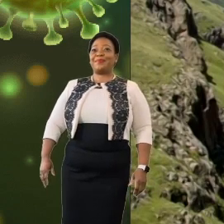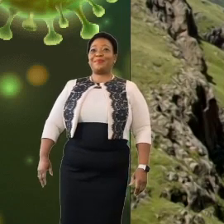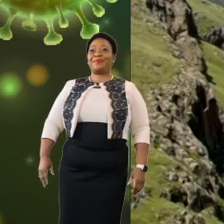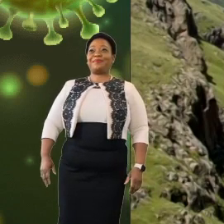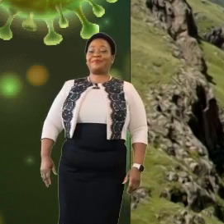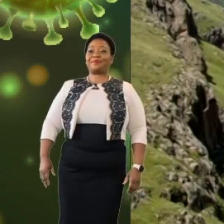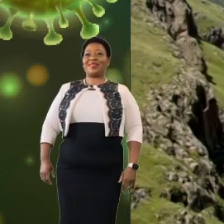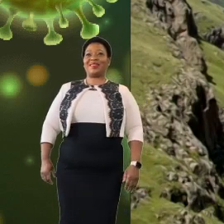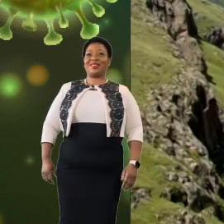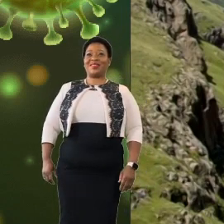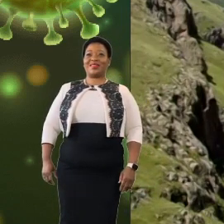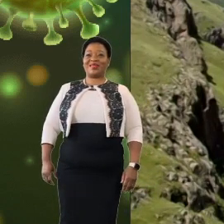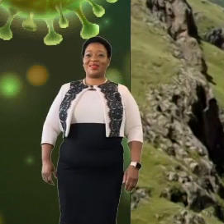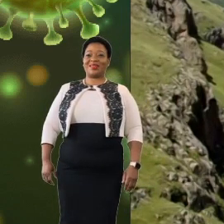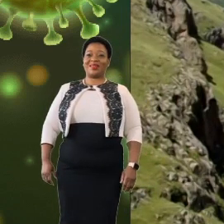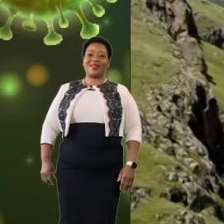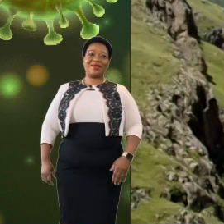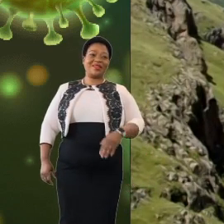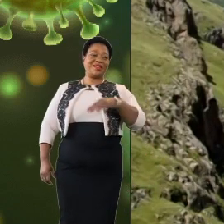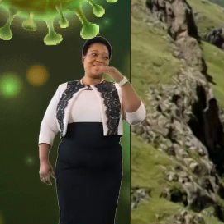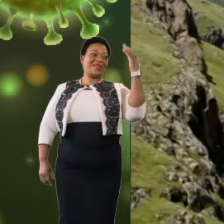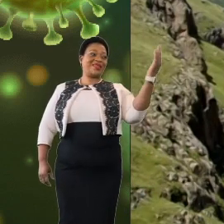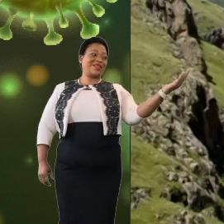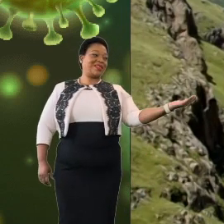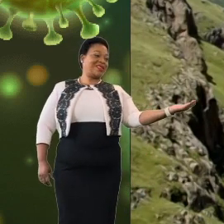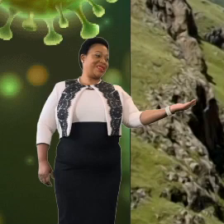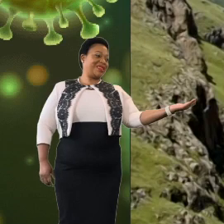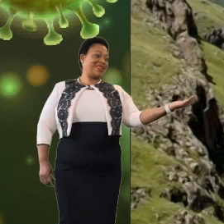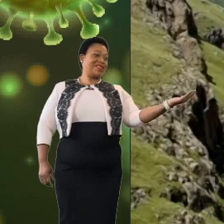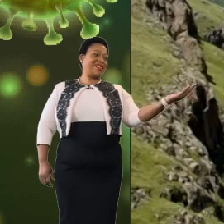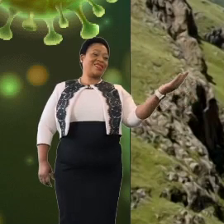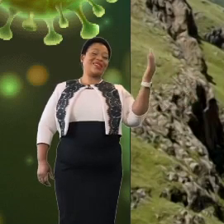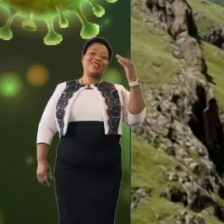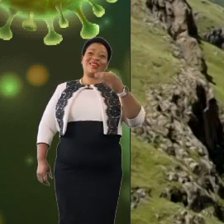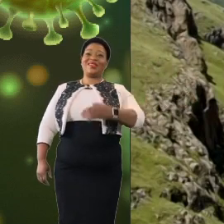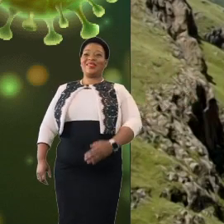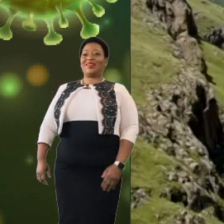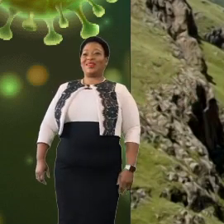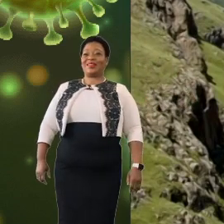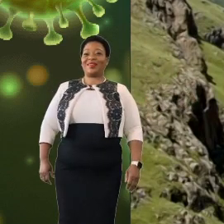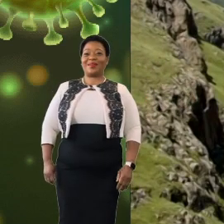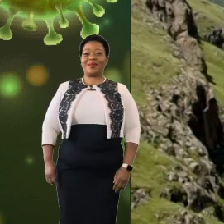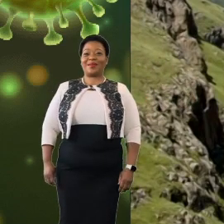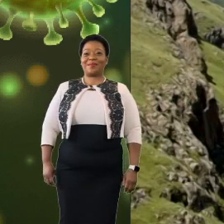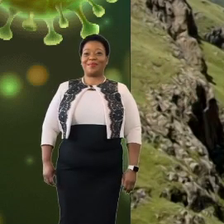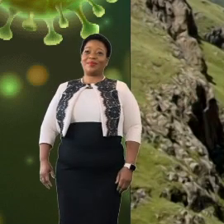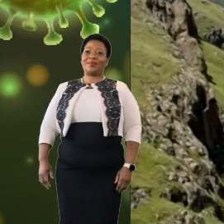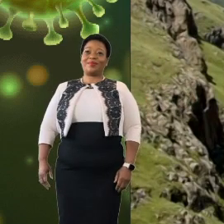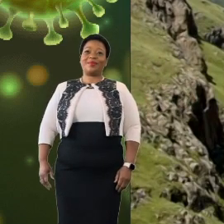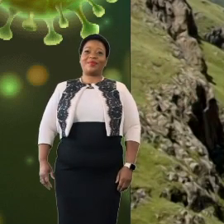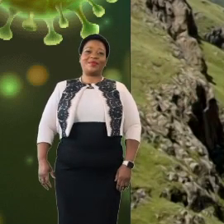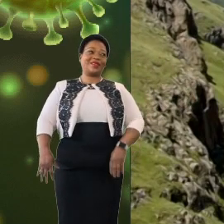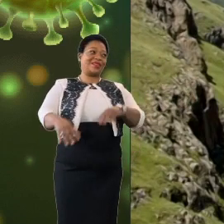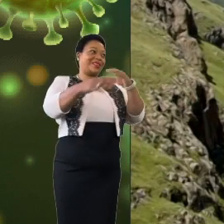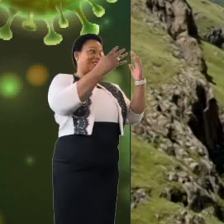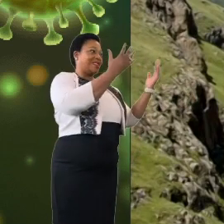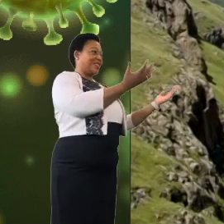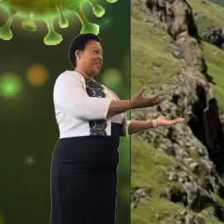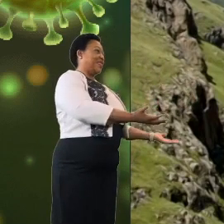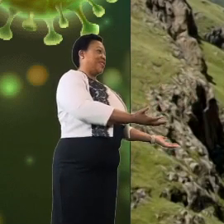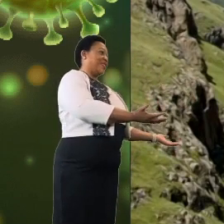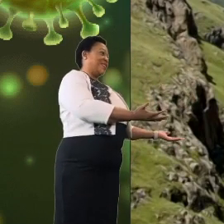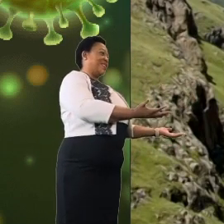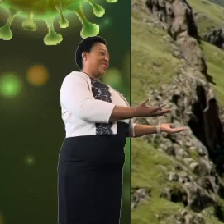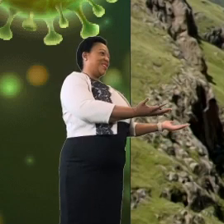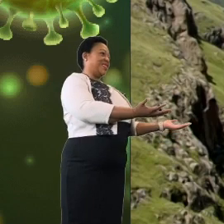say that Neville, Ndumiso, myself, Tulani, and the whole support team are